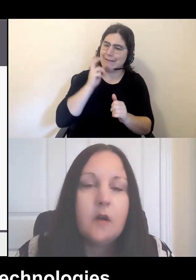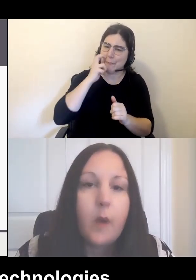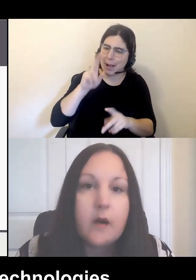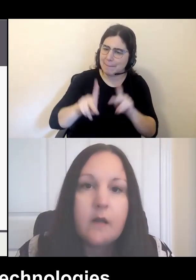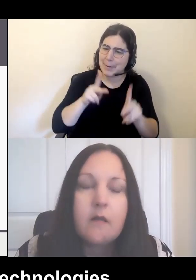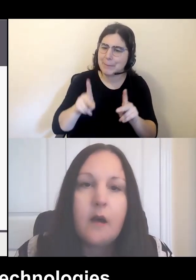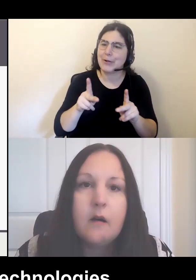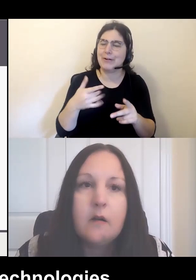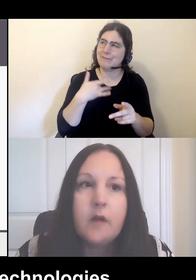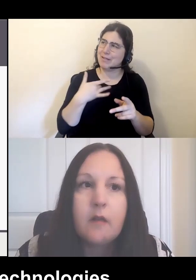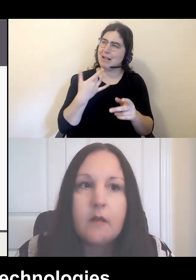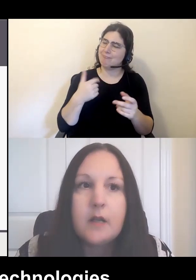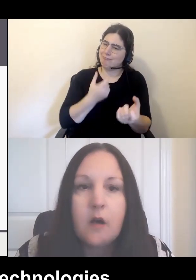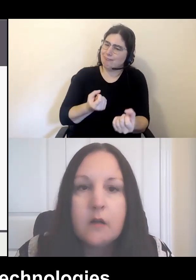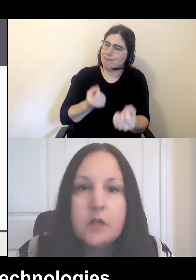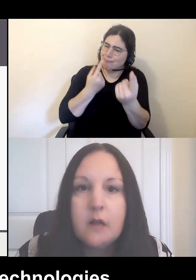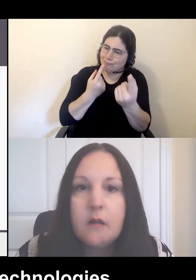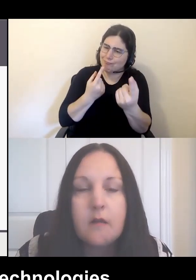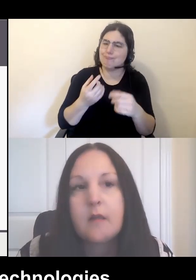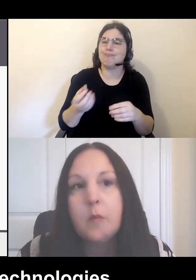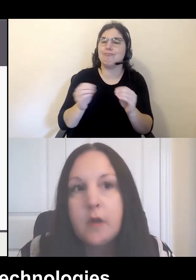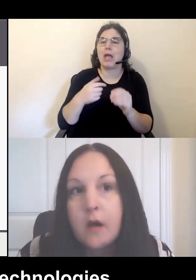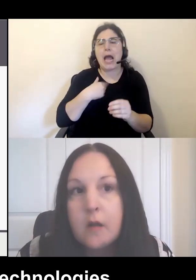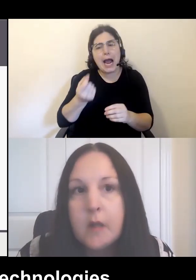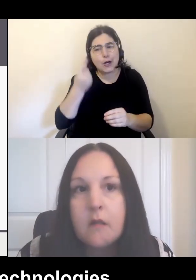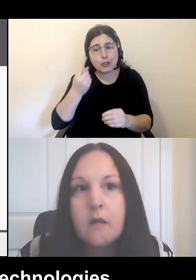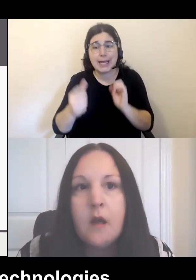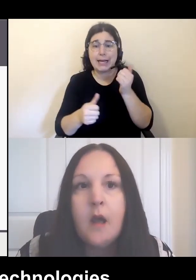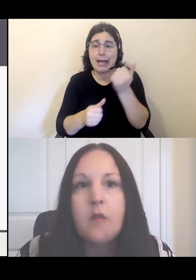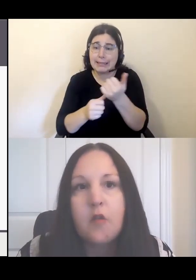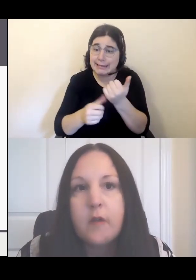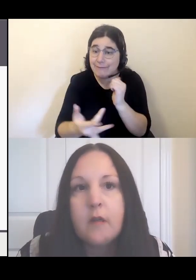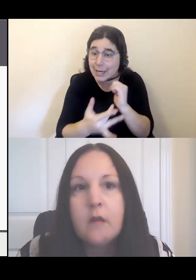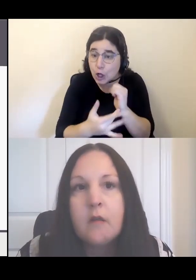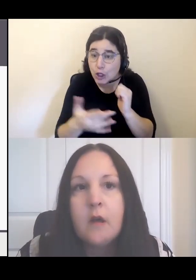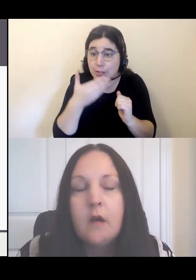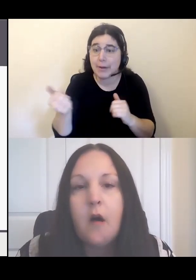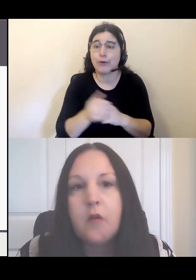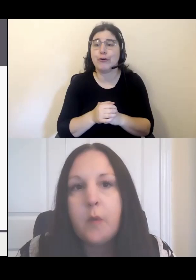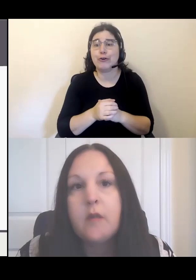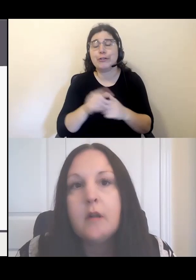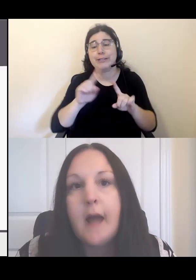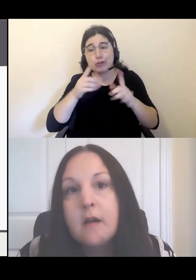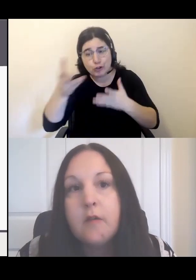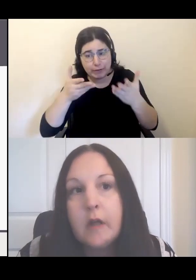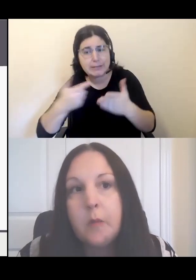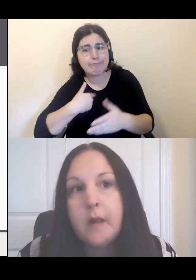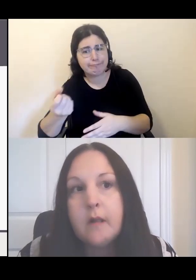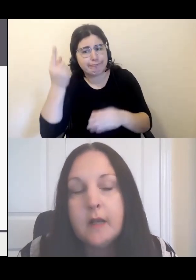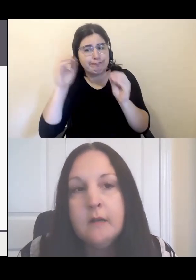have an awareness of assistant technologies, accessible documents, and services, also with their